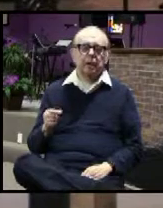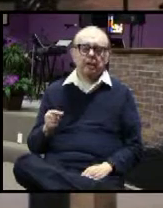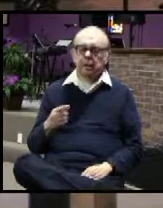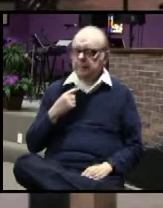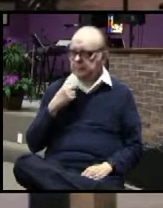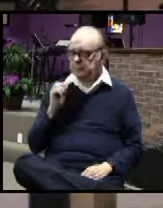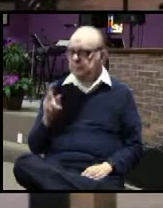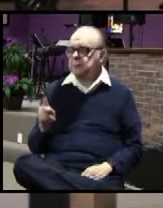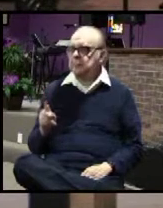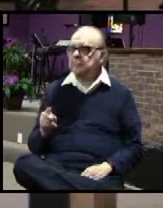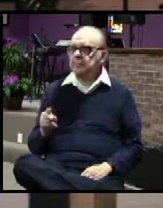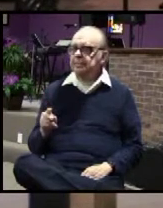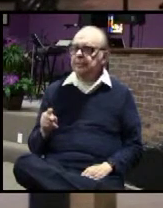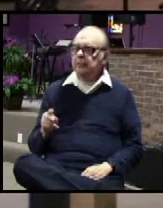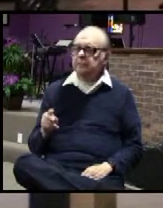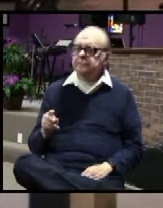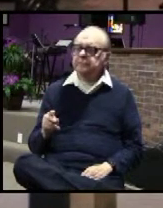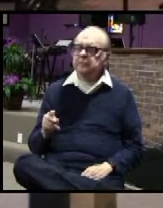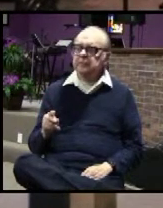said, okay,